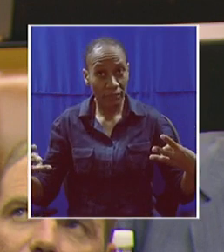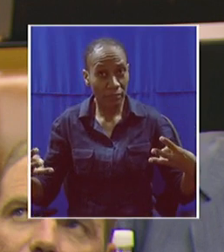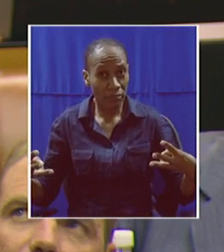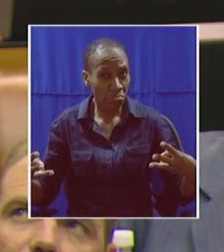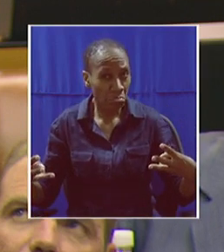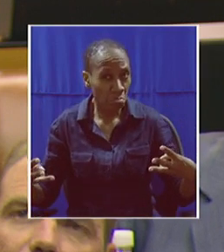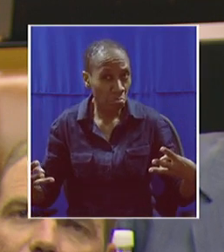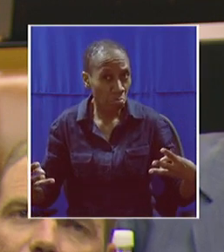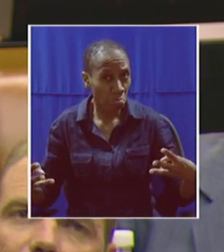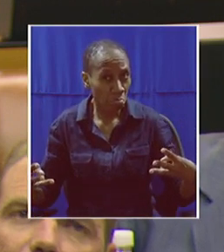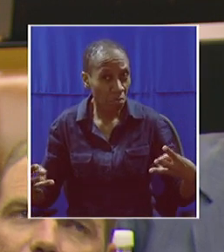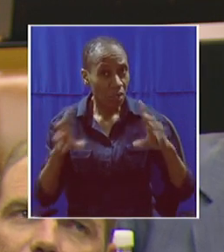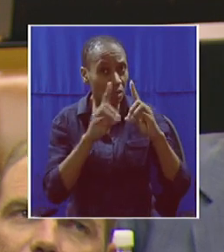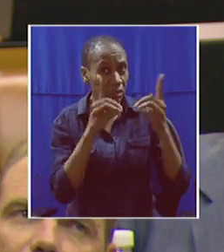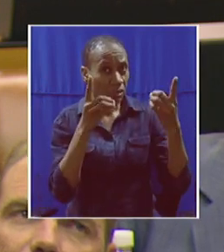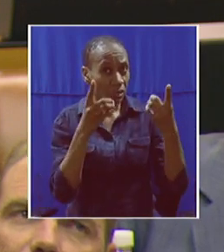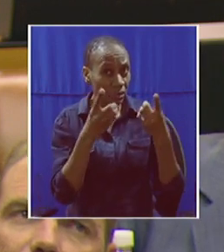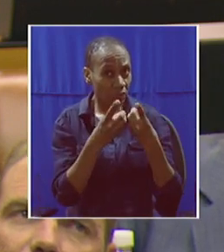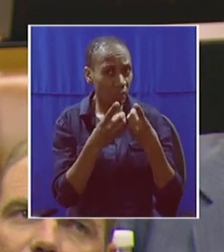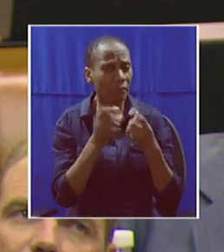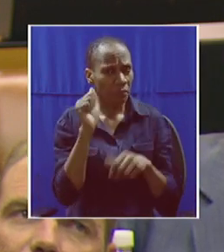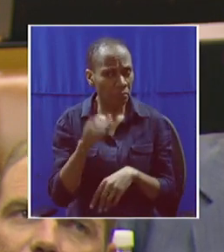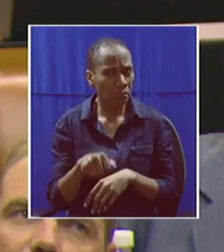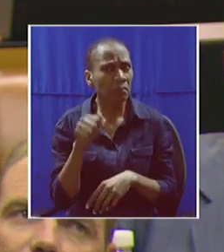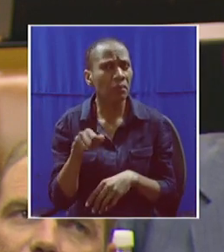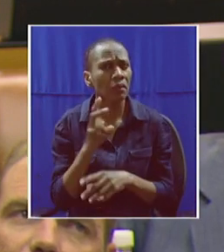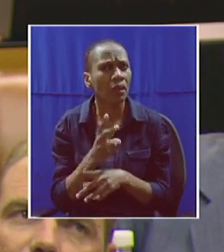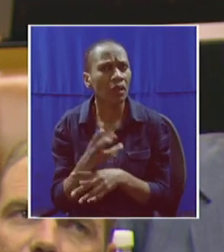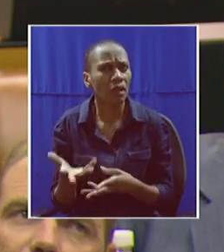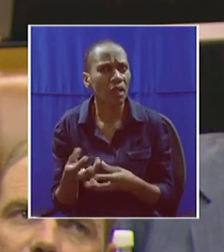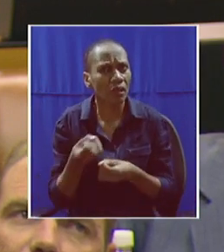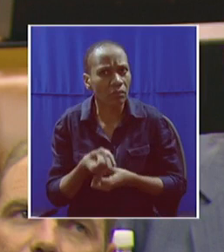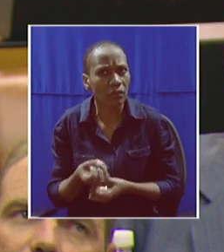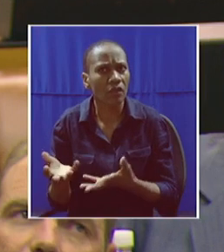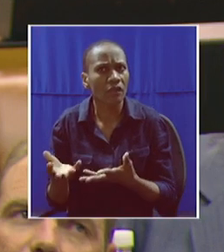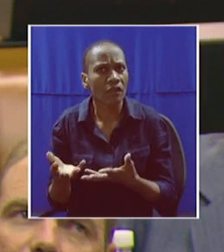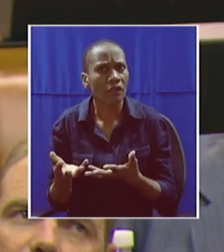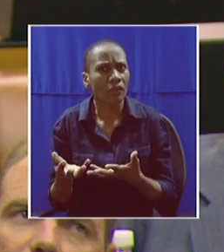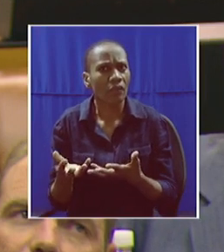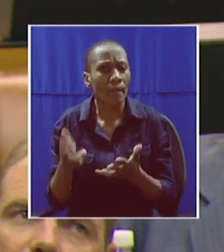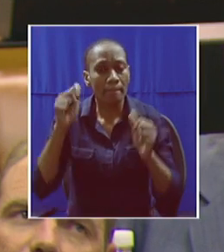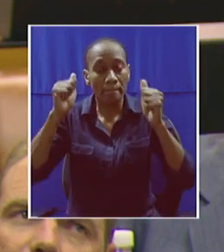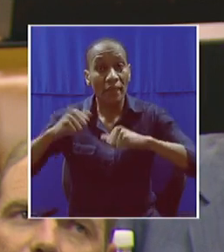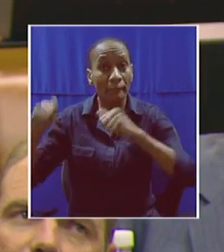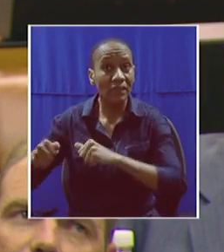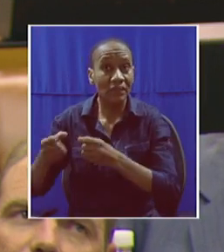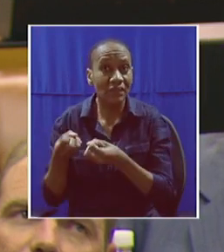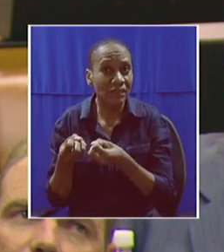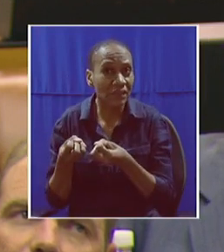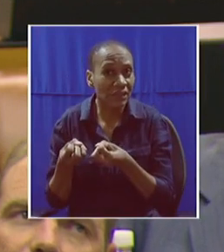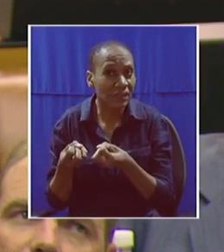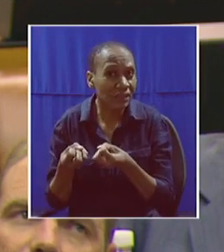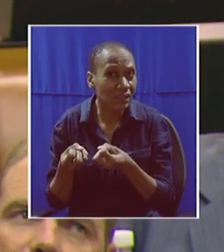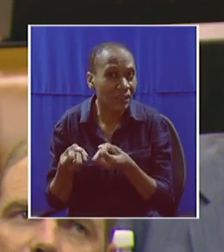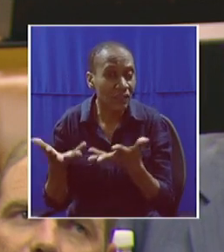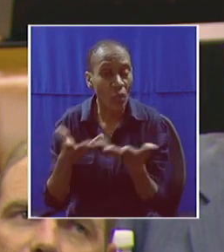minister or the department has indeed again uh granted exploration permits for fracturing uh in